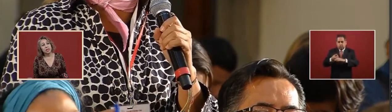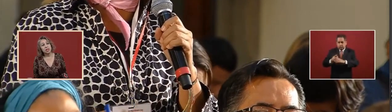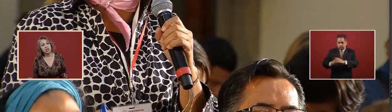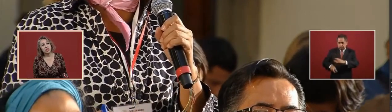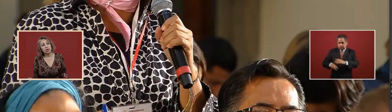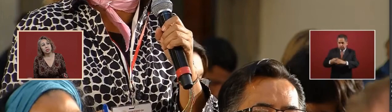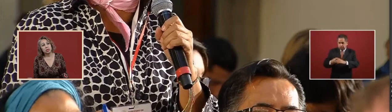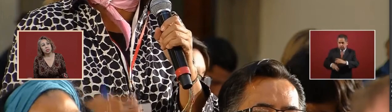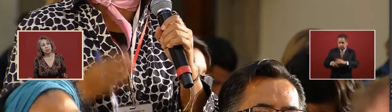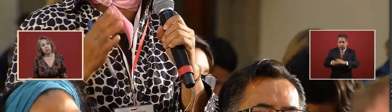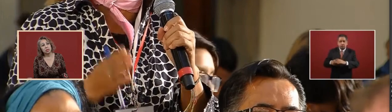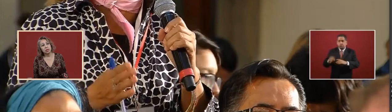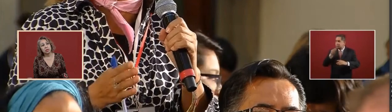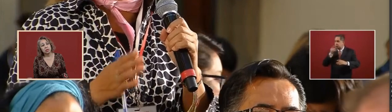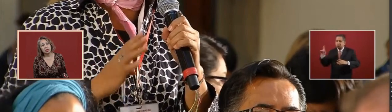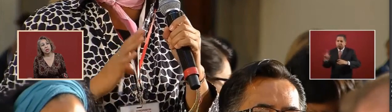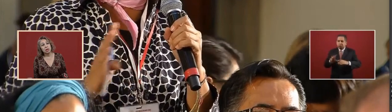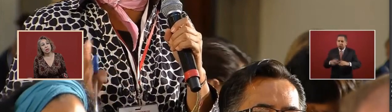the